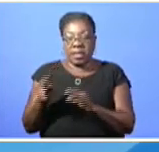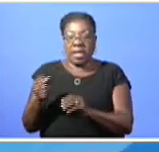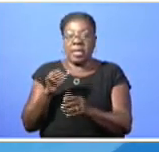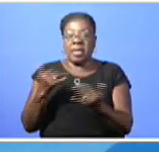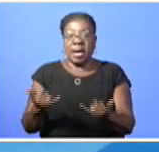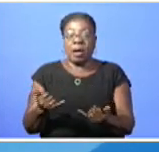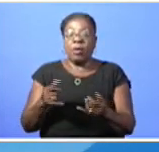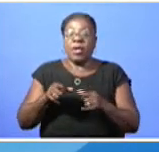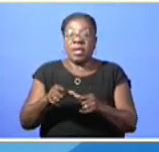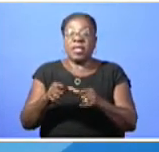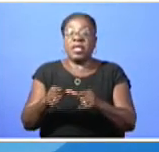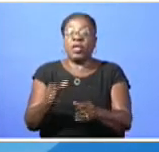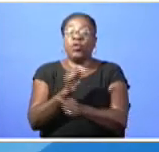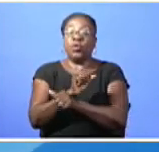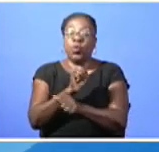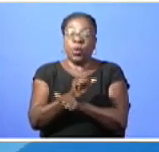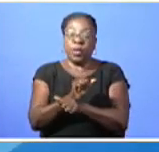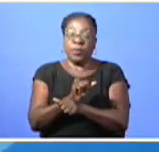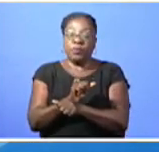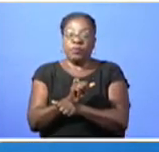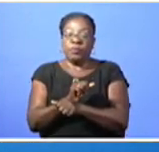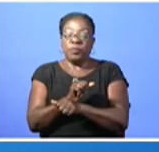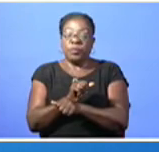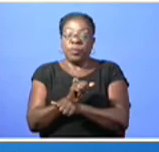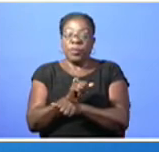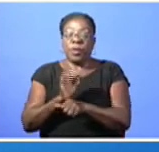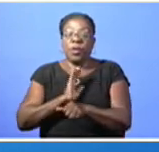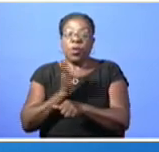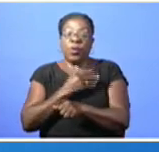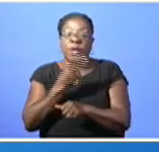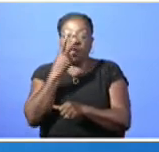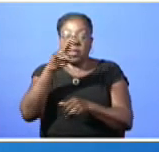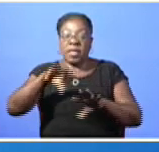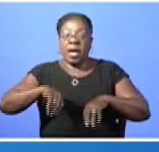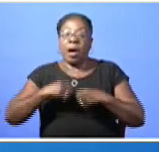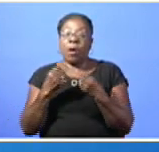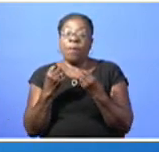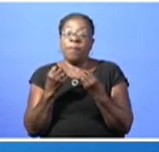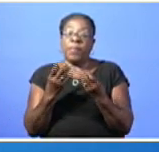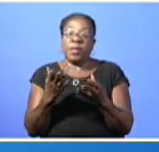working within the regime, we're going to see how we could reconstruct this country.